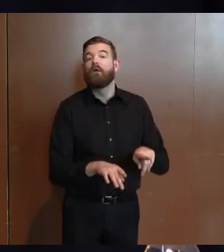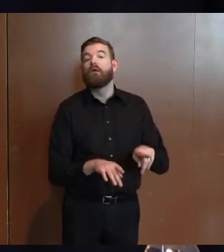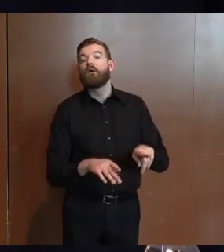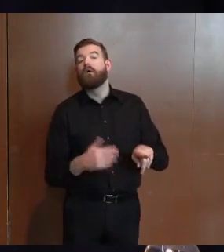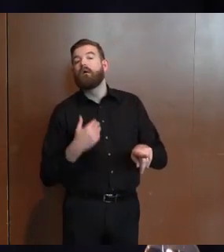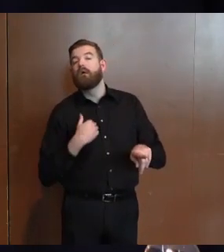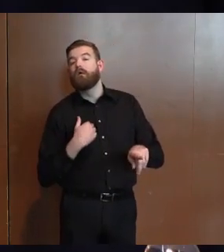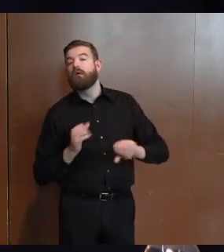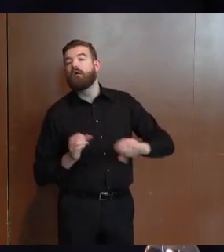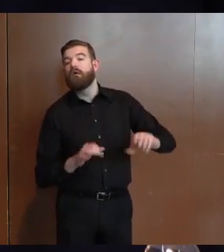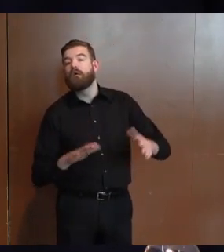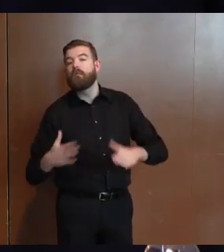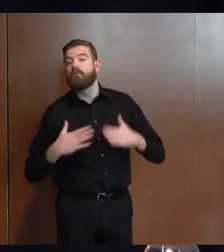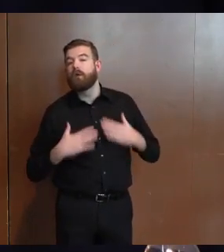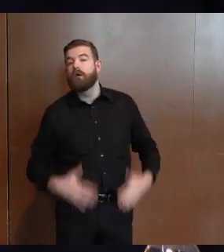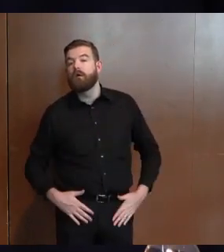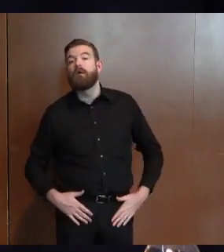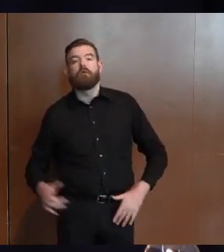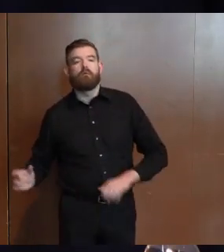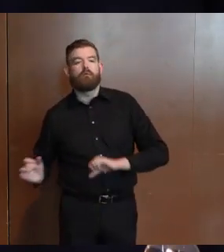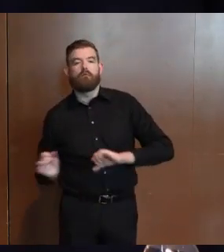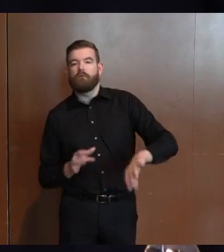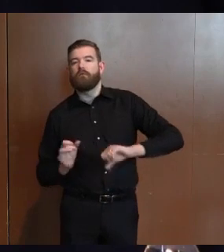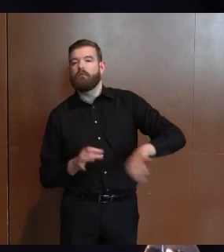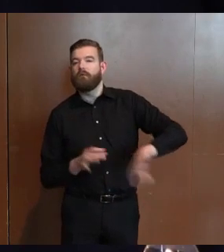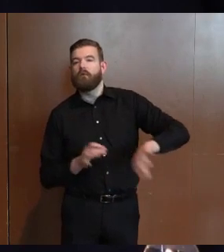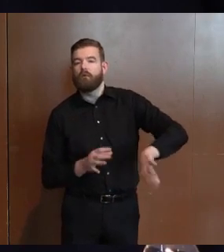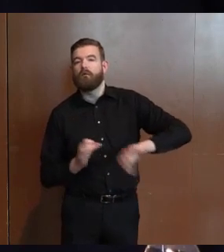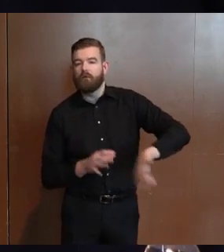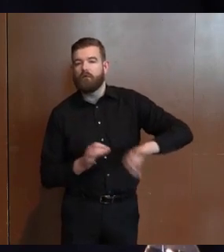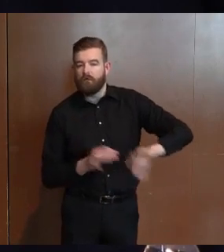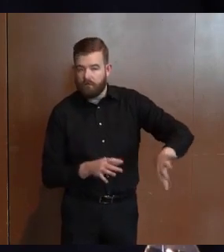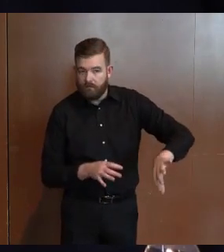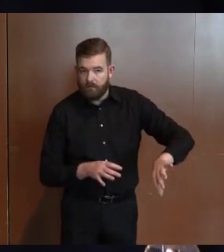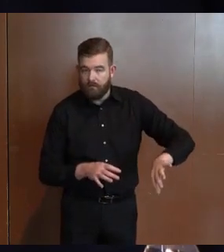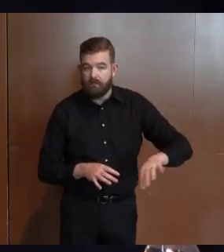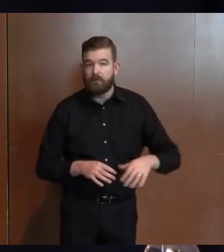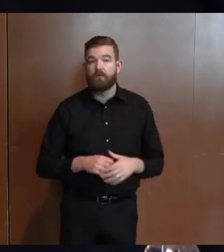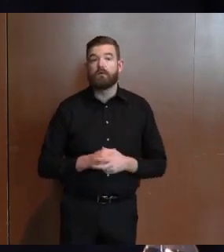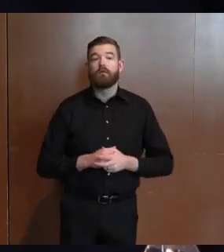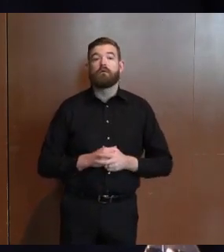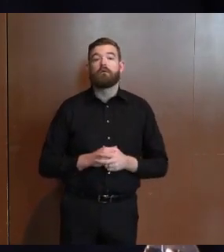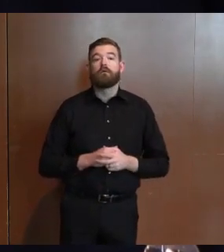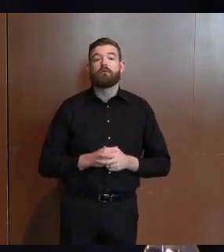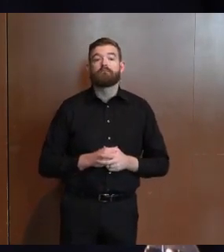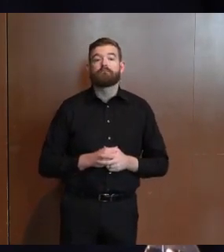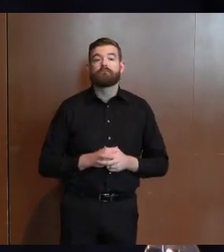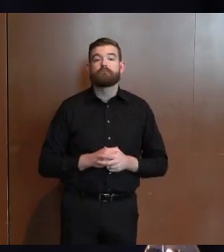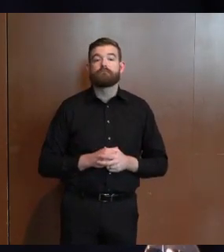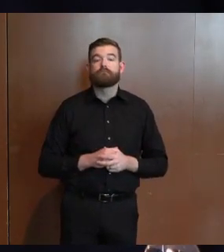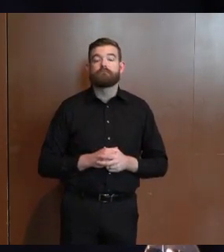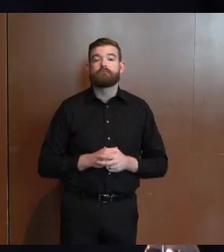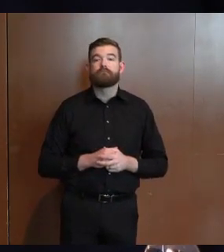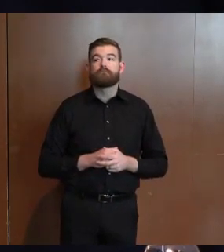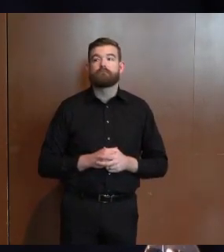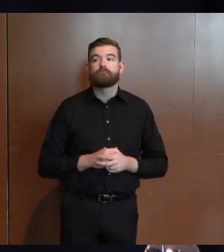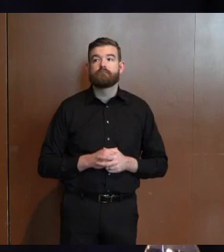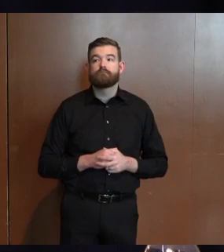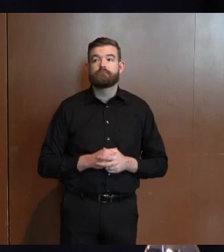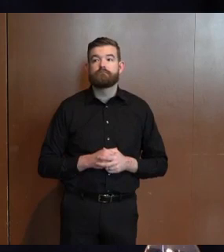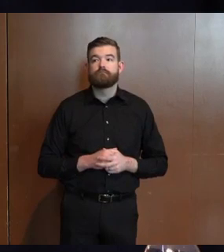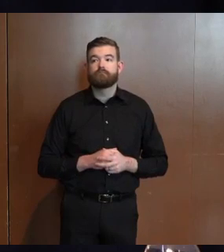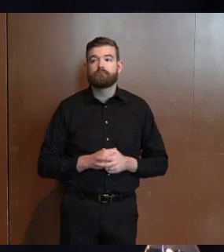some backup in that regard. Can I just add? A quick follow-up on the capacity for the dead. So this would be